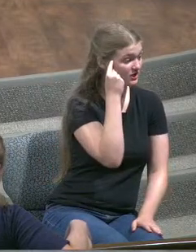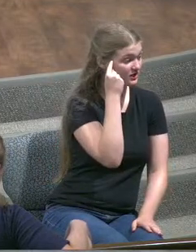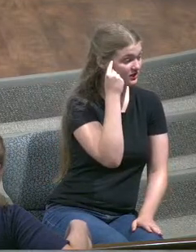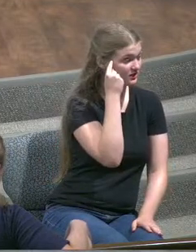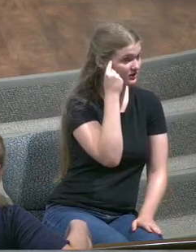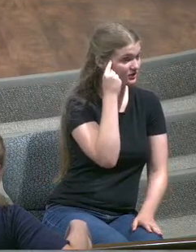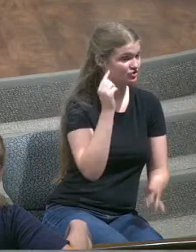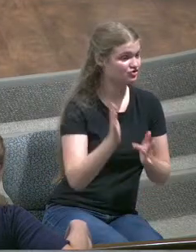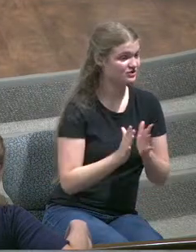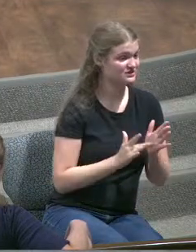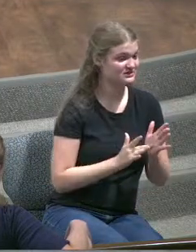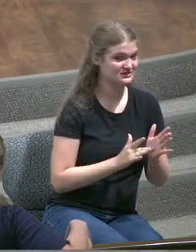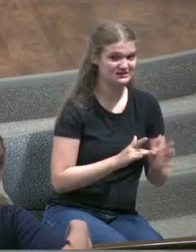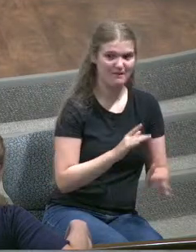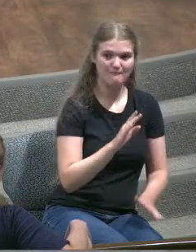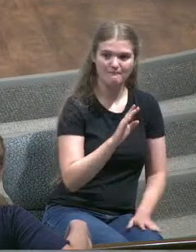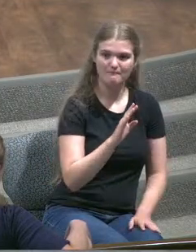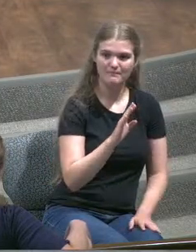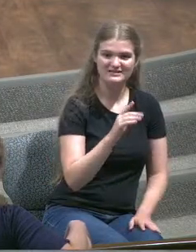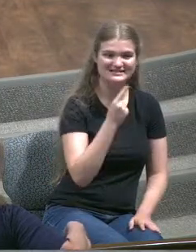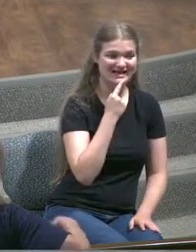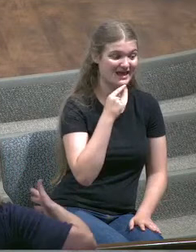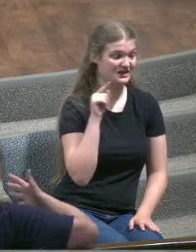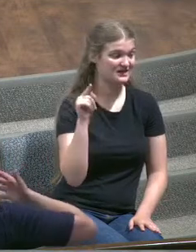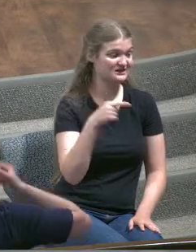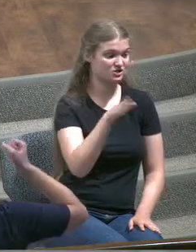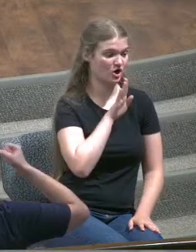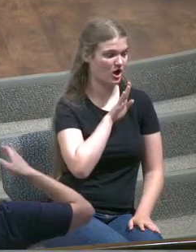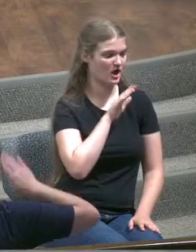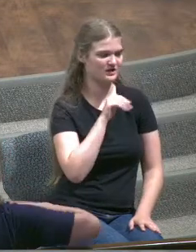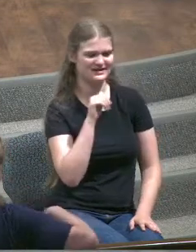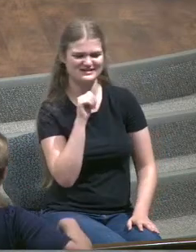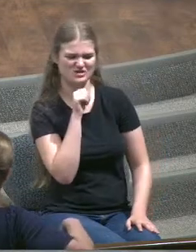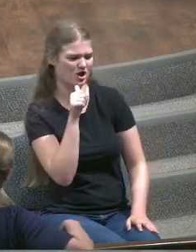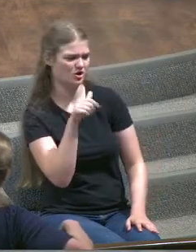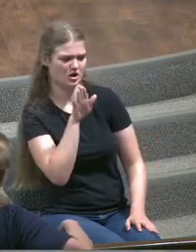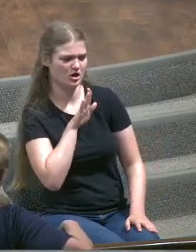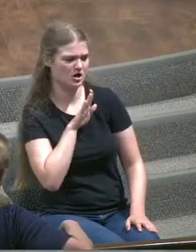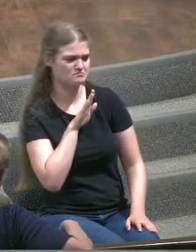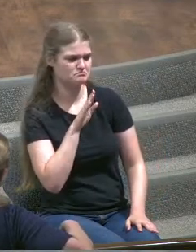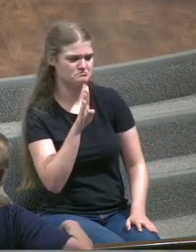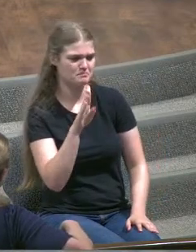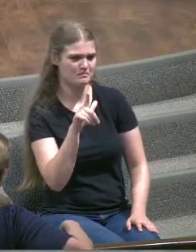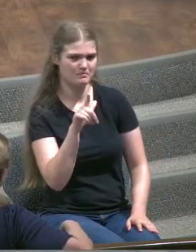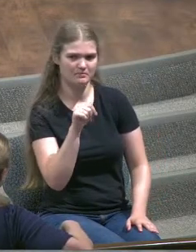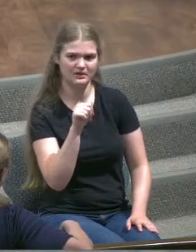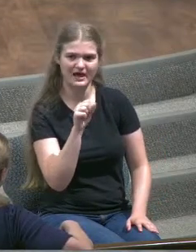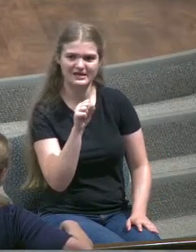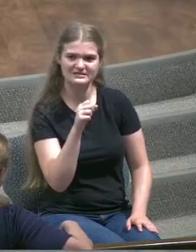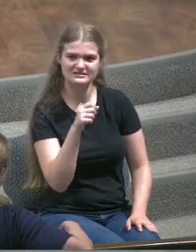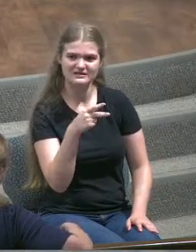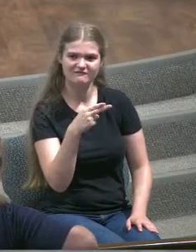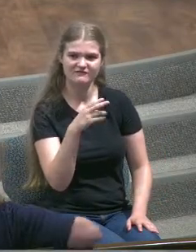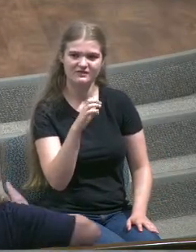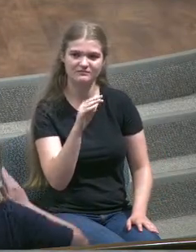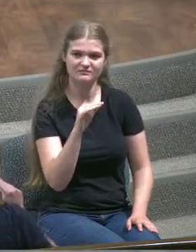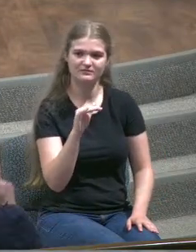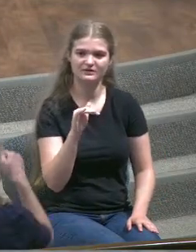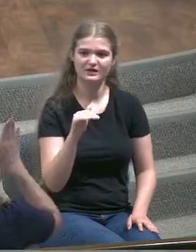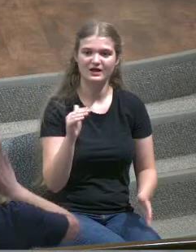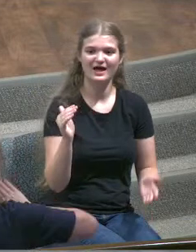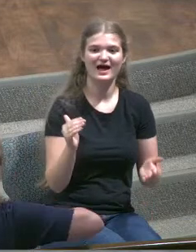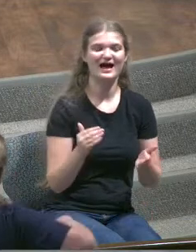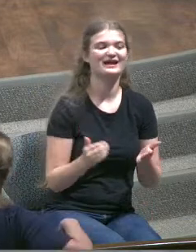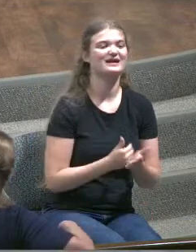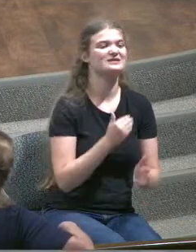heart, he's blaspheming. He's making himself God, so he's blaspheming. So,